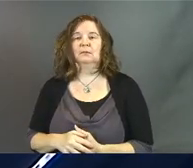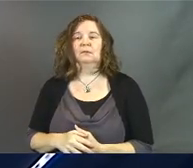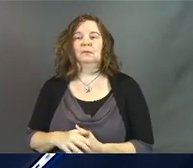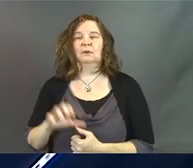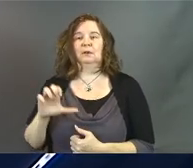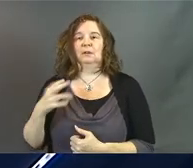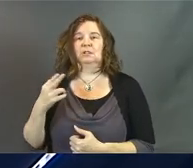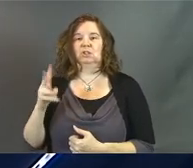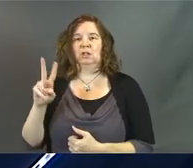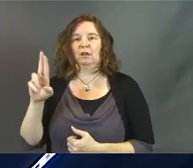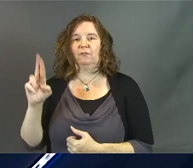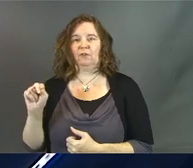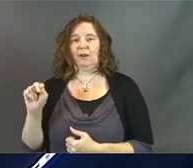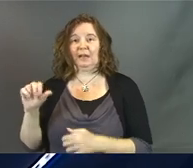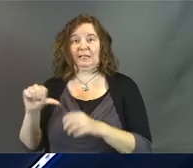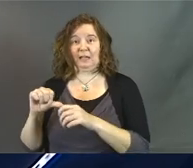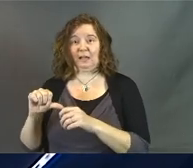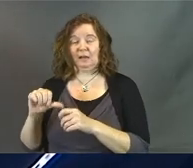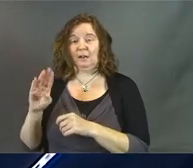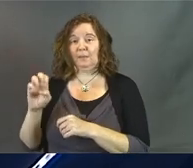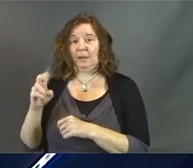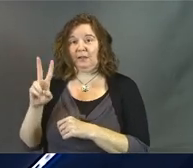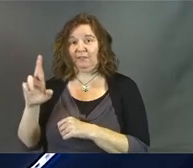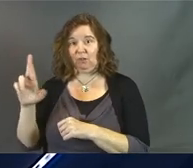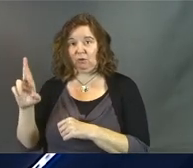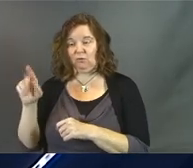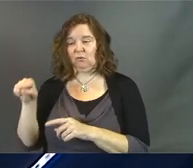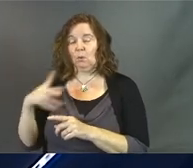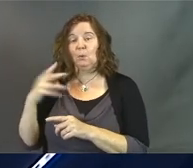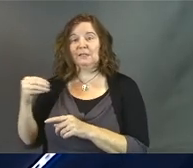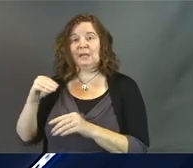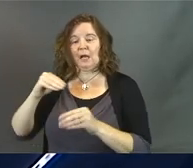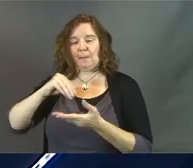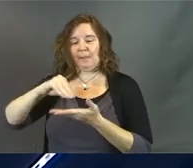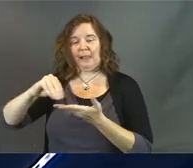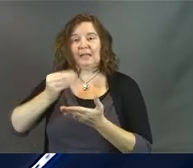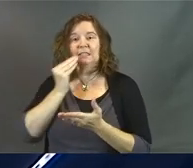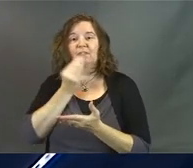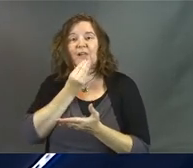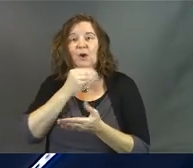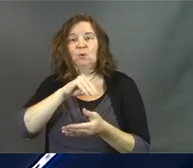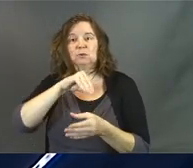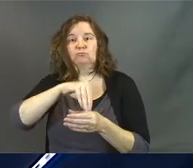Chevron gas station. And Balbir was out planting flowers.